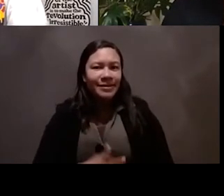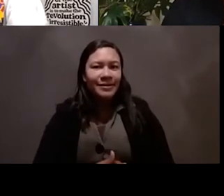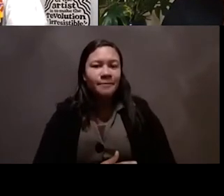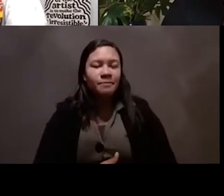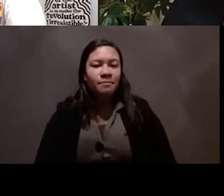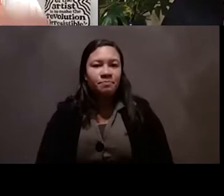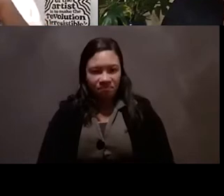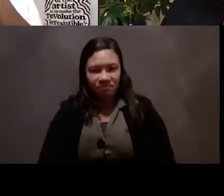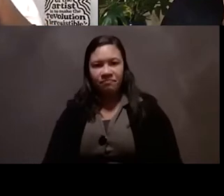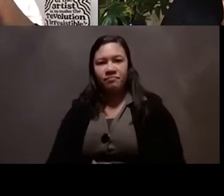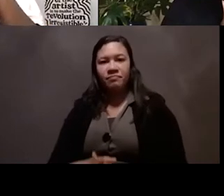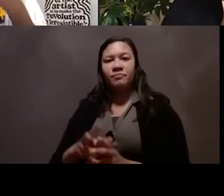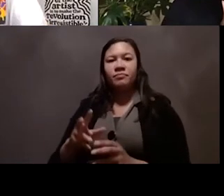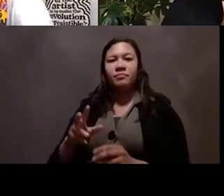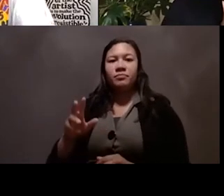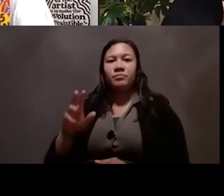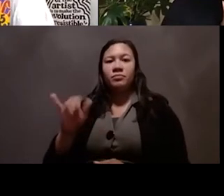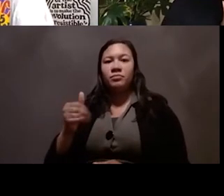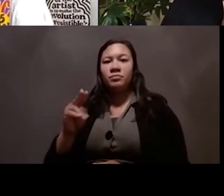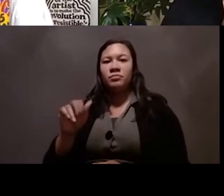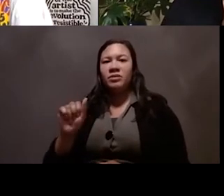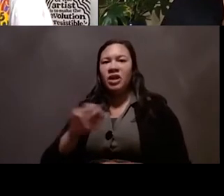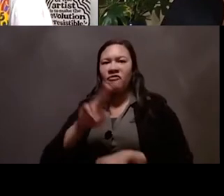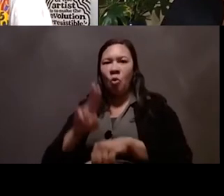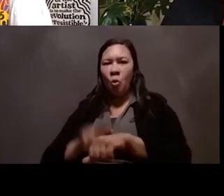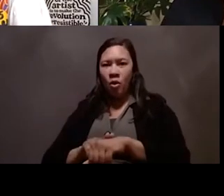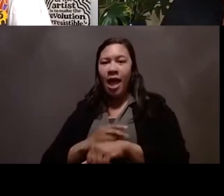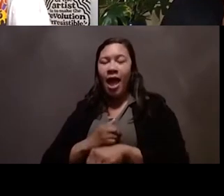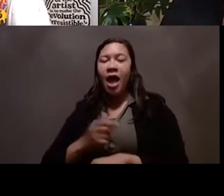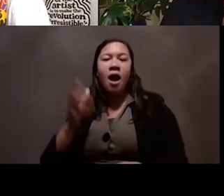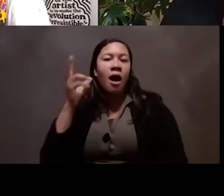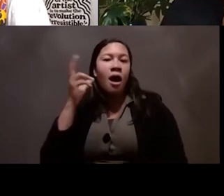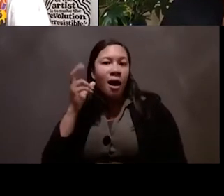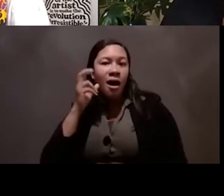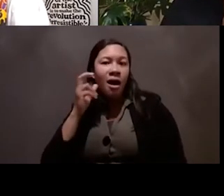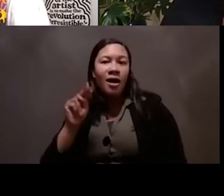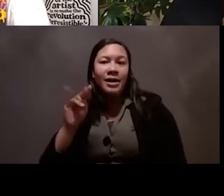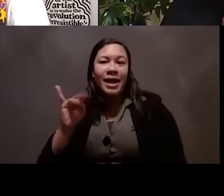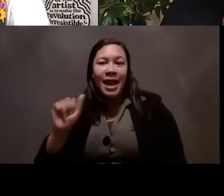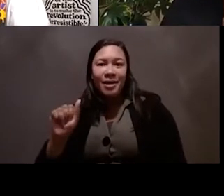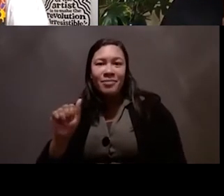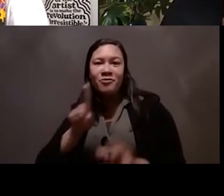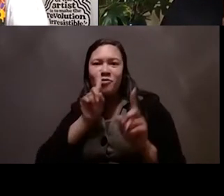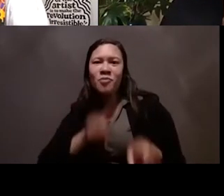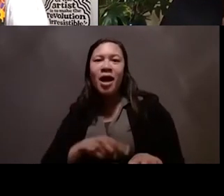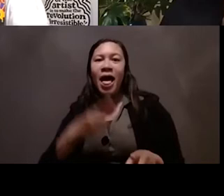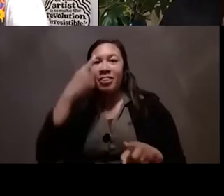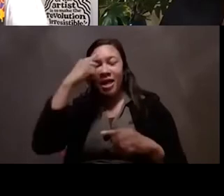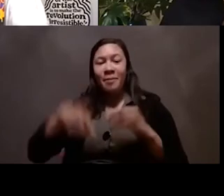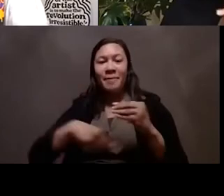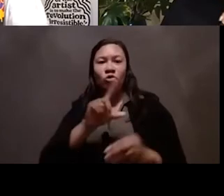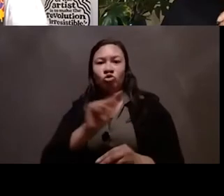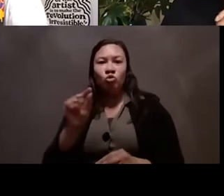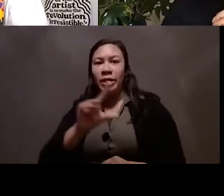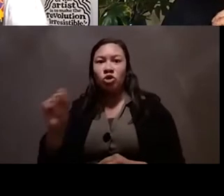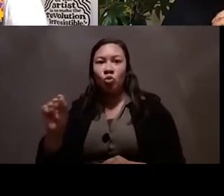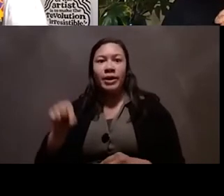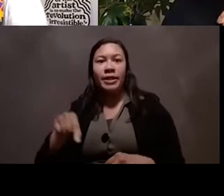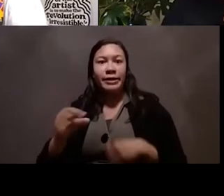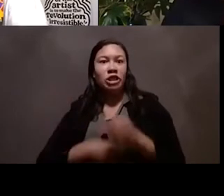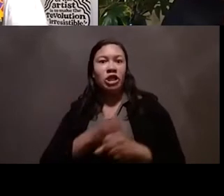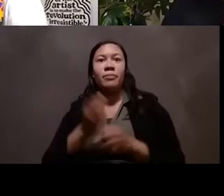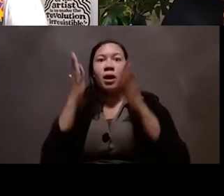Of course. I caught up in Naima's response. And then I was thinking about this year, and then I was like, oh, okay.